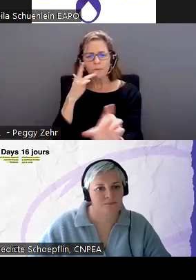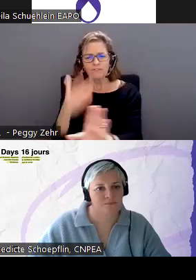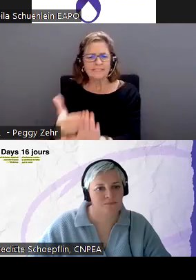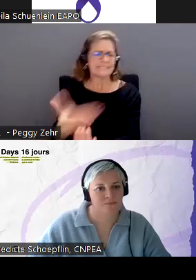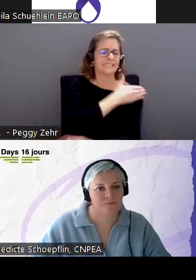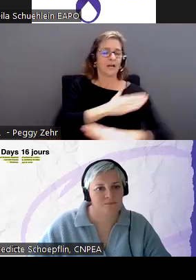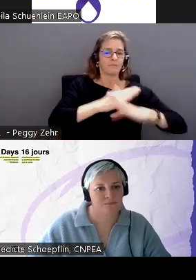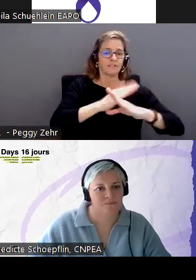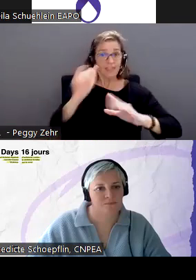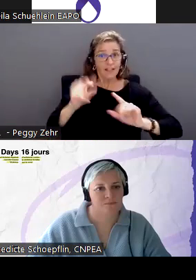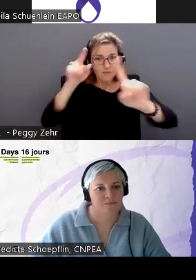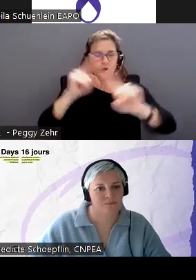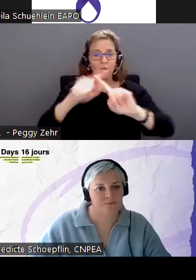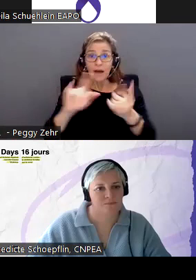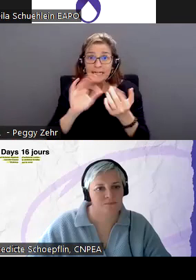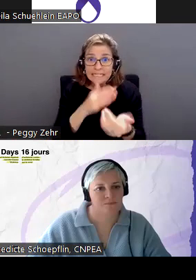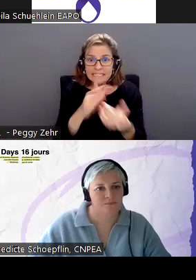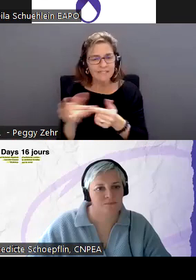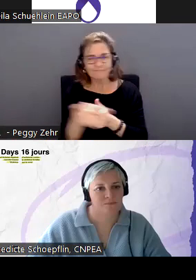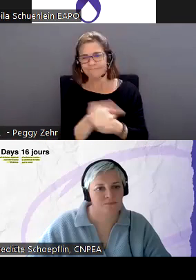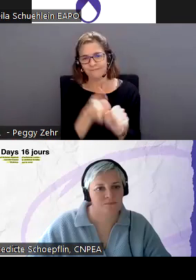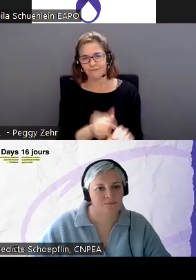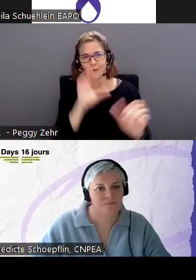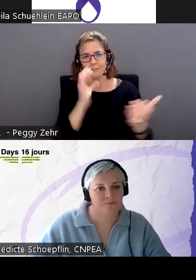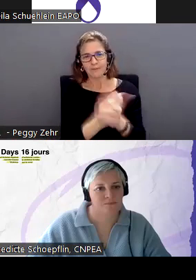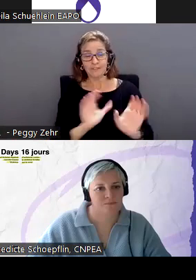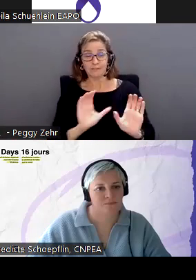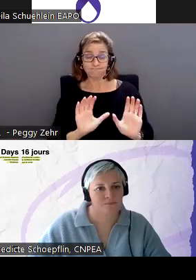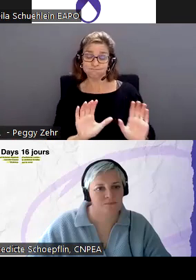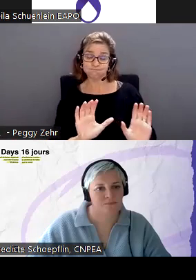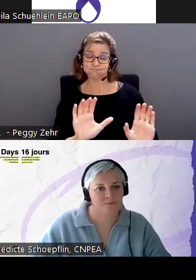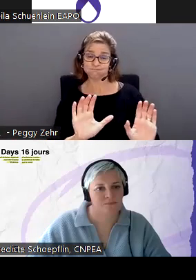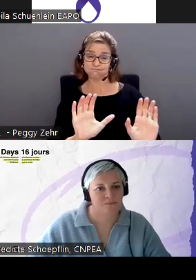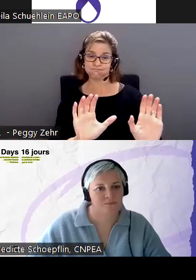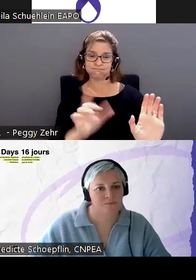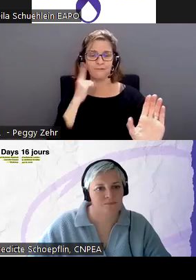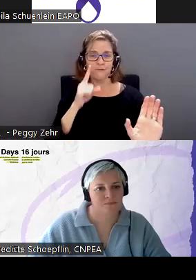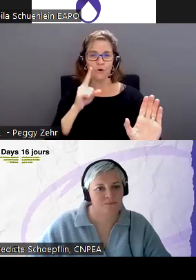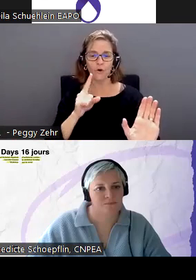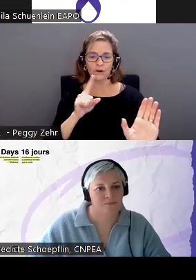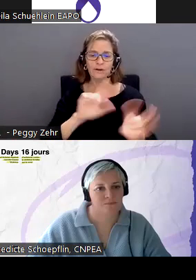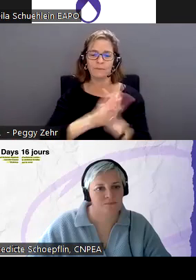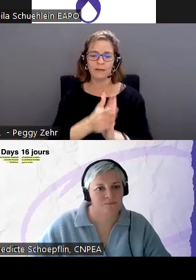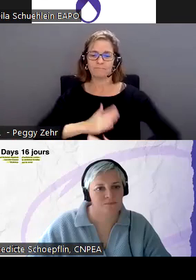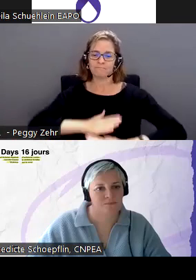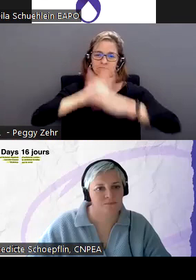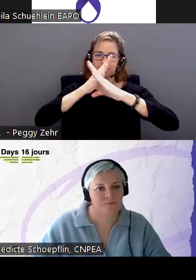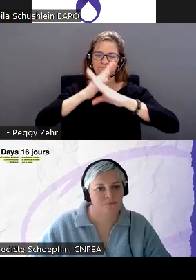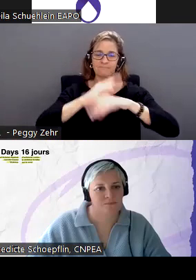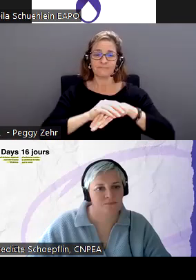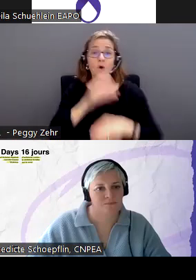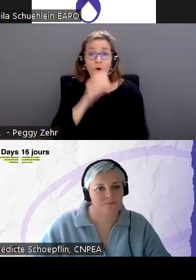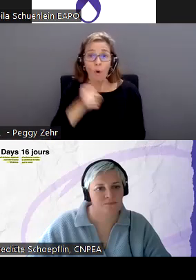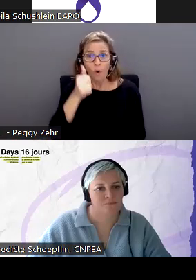prevention. That's the big thing that we want. And the older you get, the harder it is, I think, to make the climb. But it